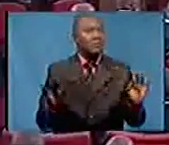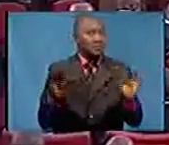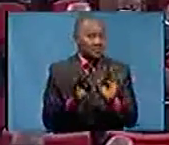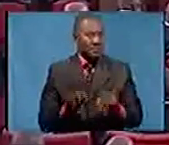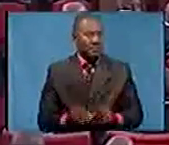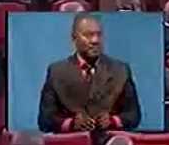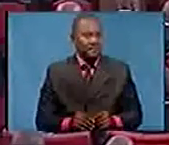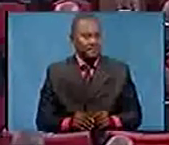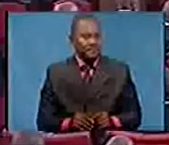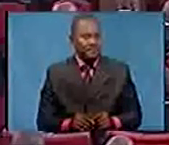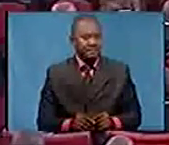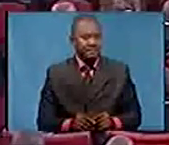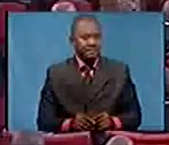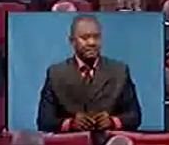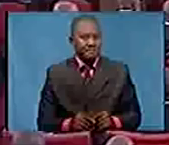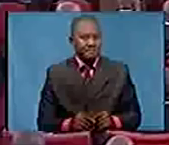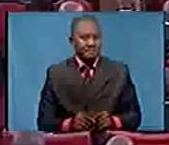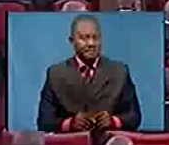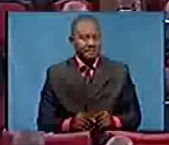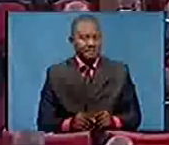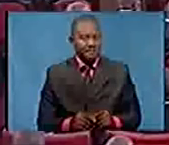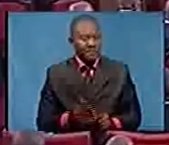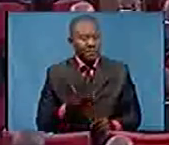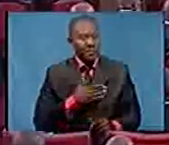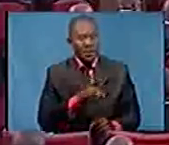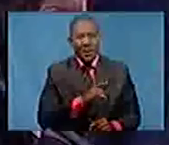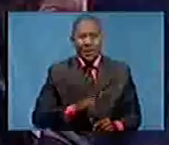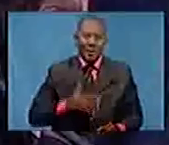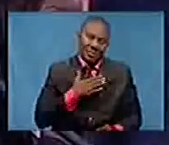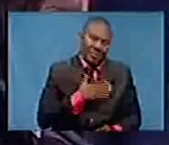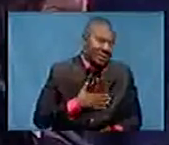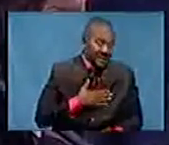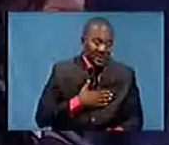What? Hello, we will talk to him. We will talk to him.